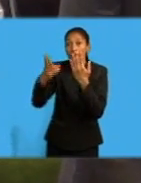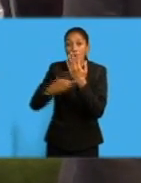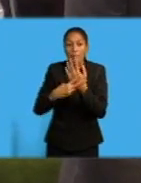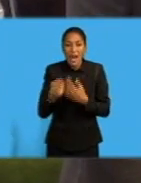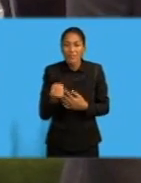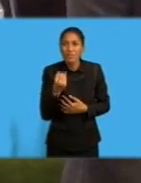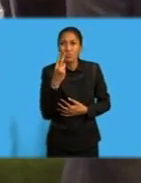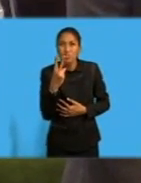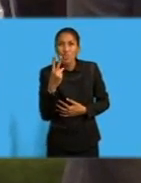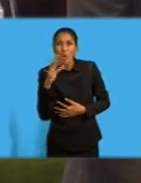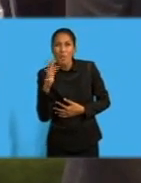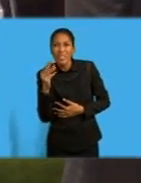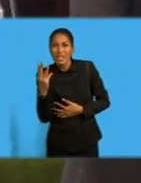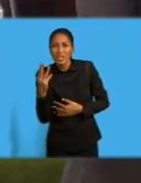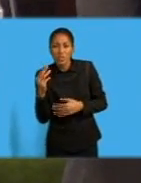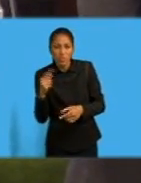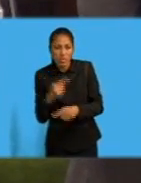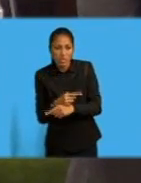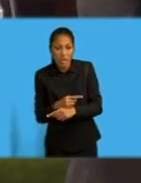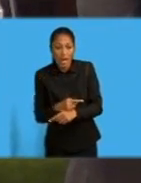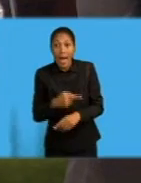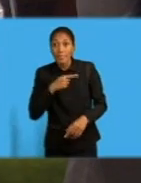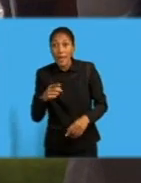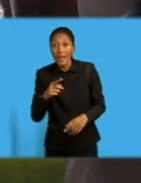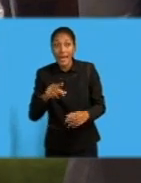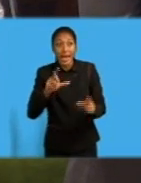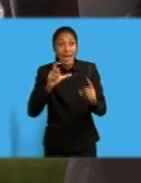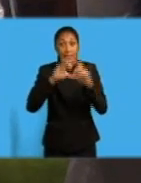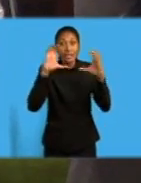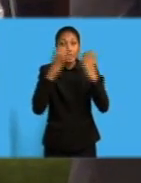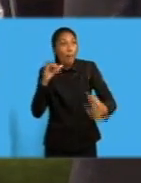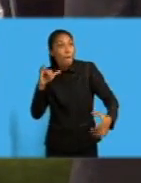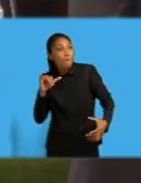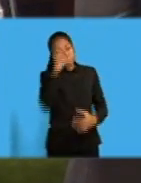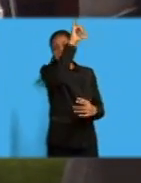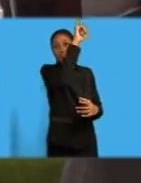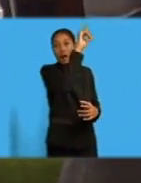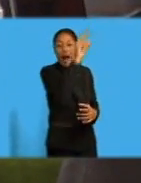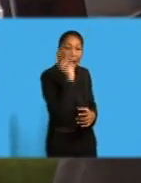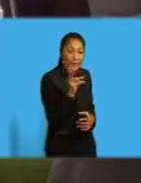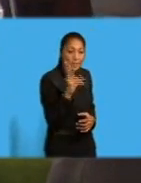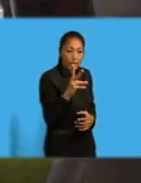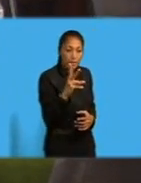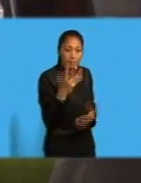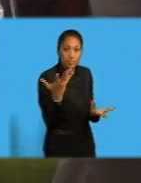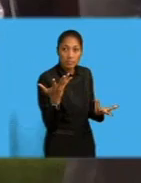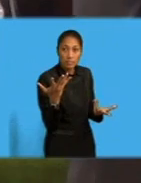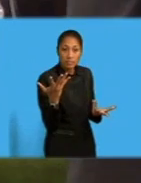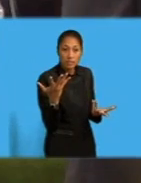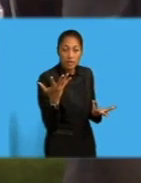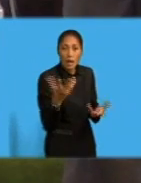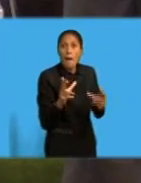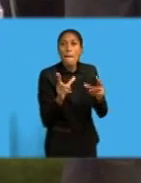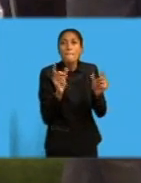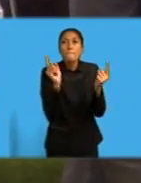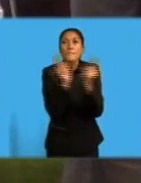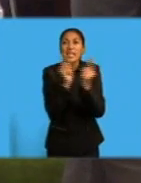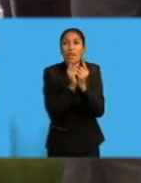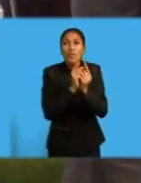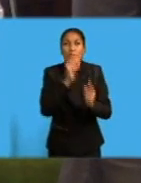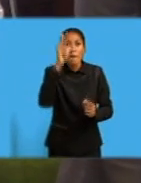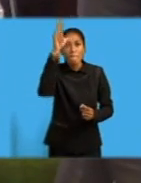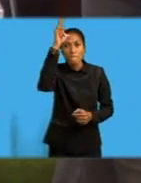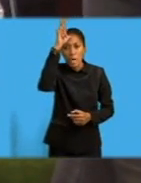In December, the Honourable Prime Minister is off again to a major gathering where the French are hosting a major